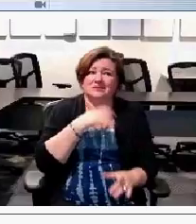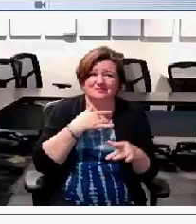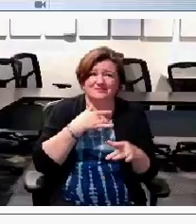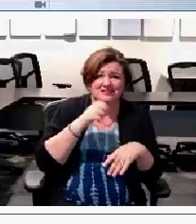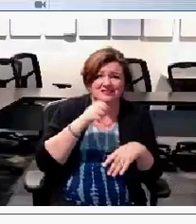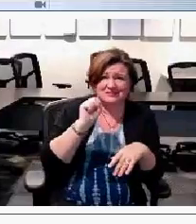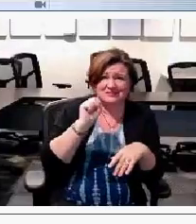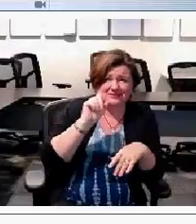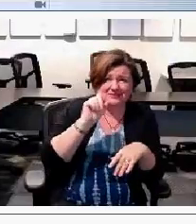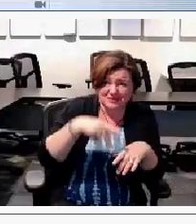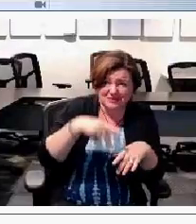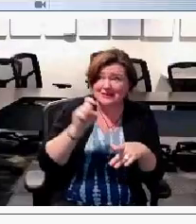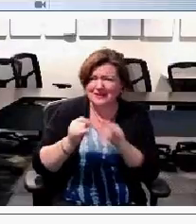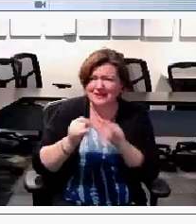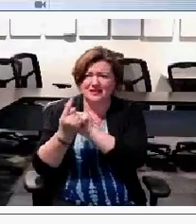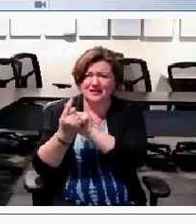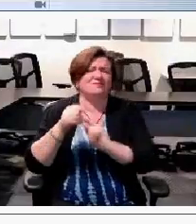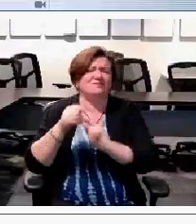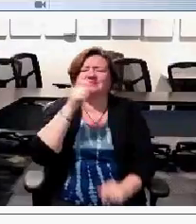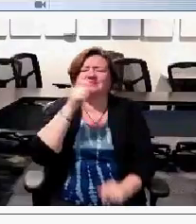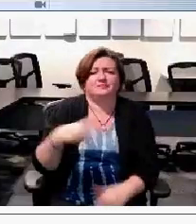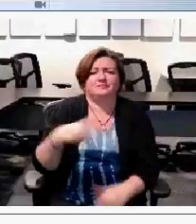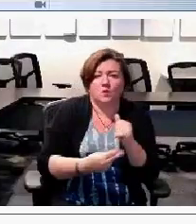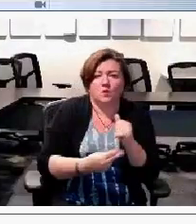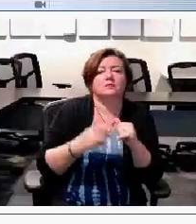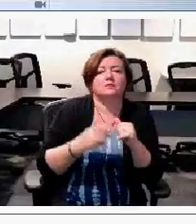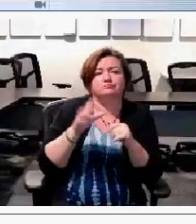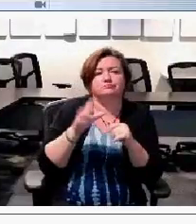with an individual session here. So that